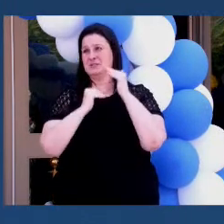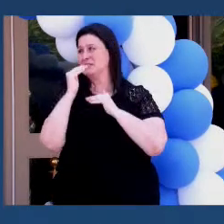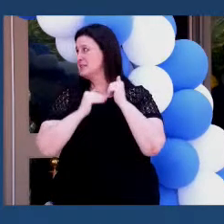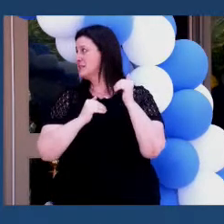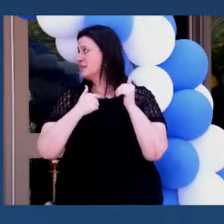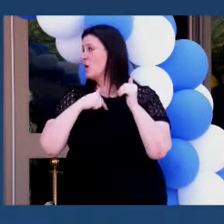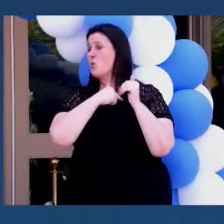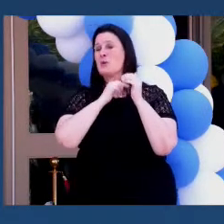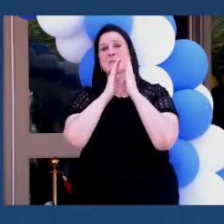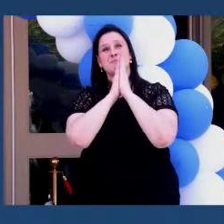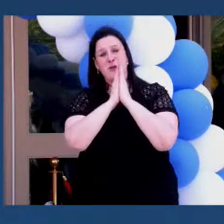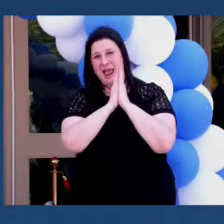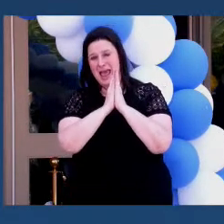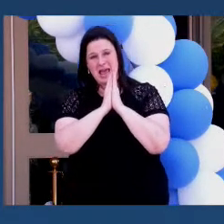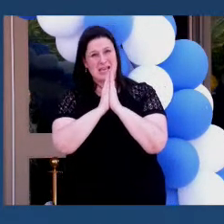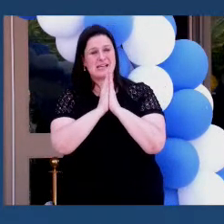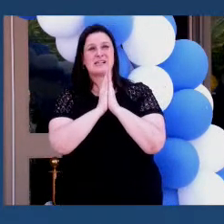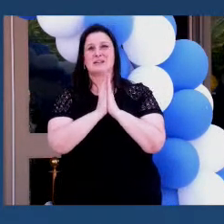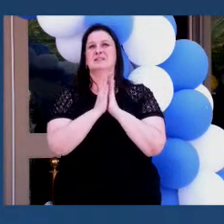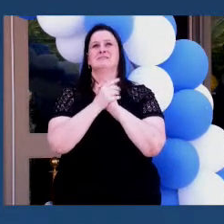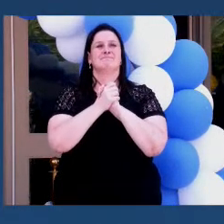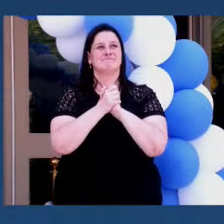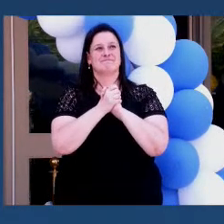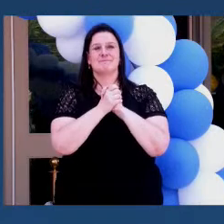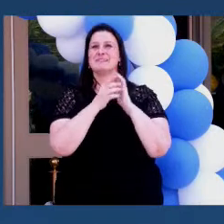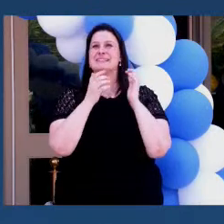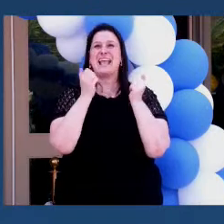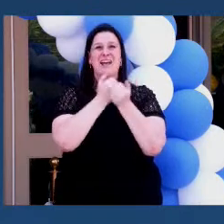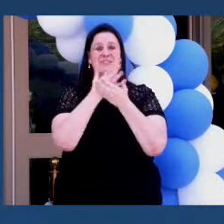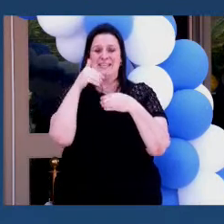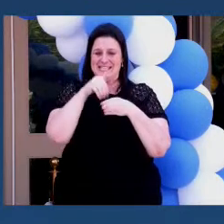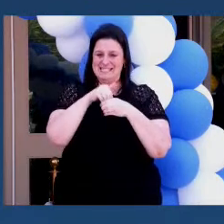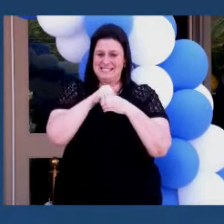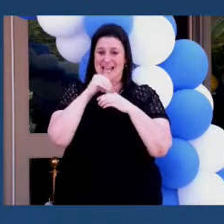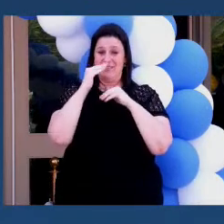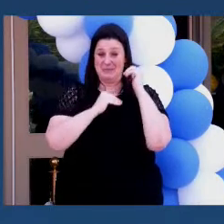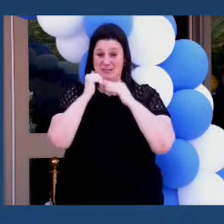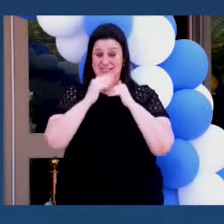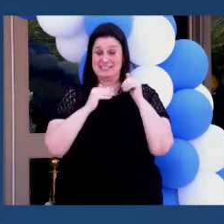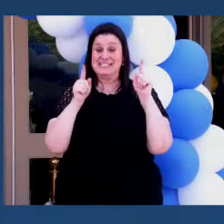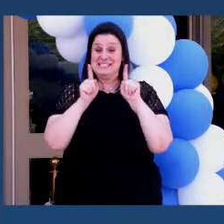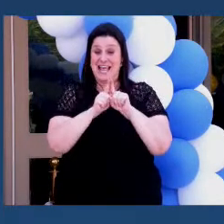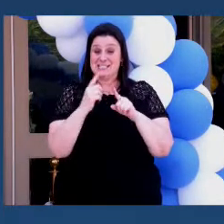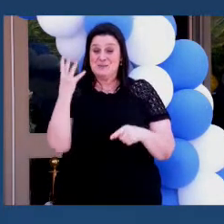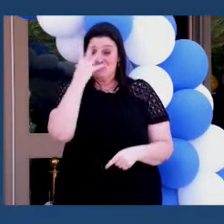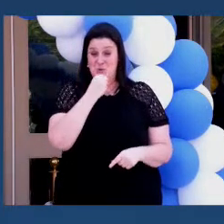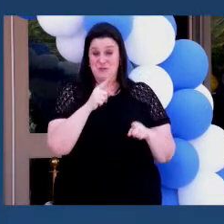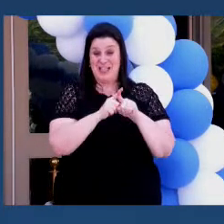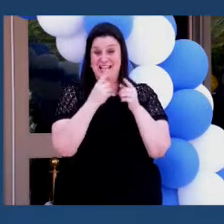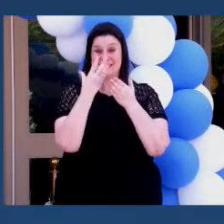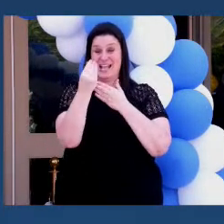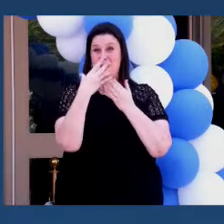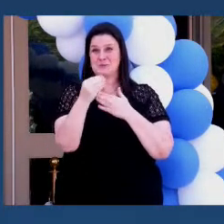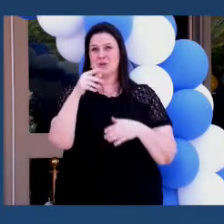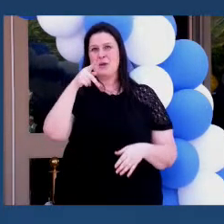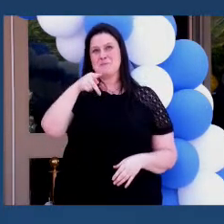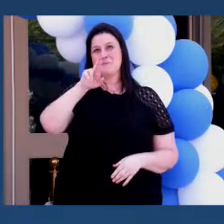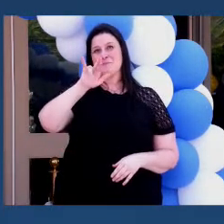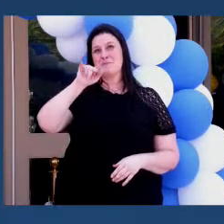we pray that everything inside the building is as beautiful as outside. And you're so right. Pritchett would be so proud